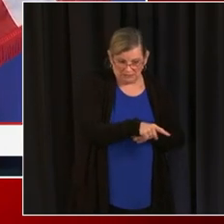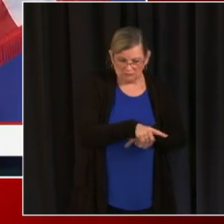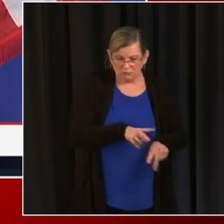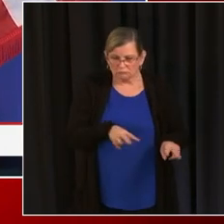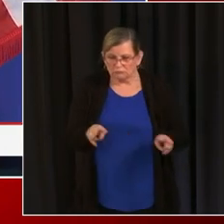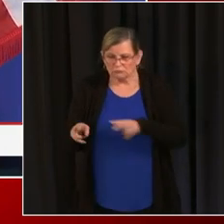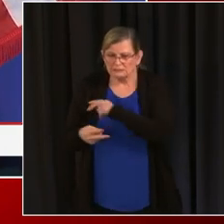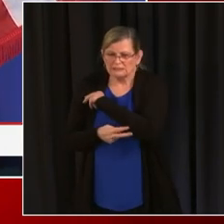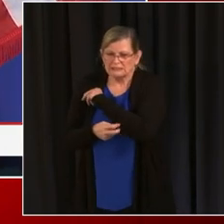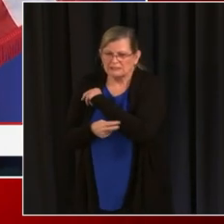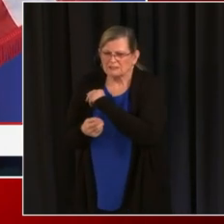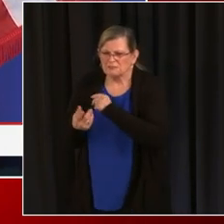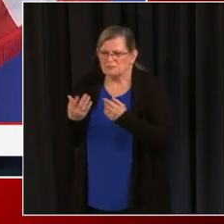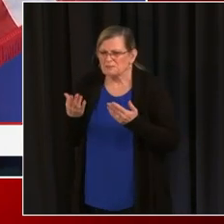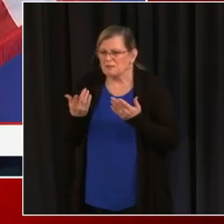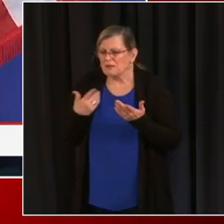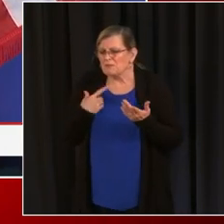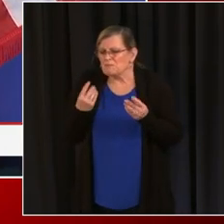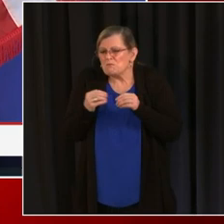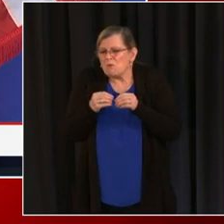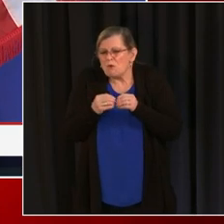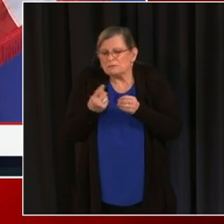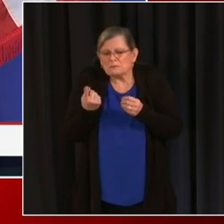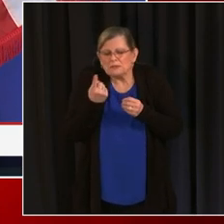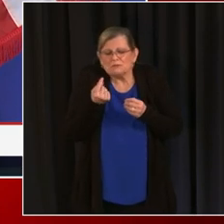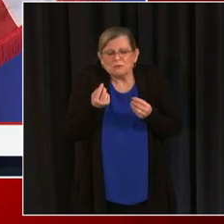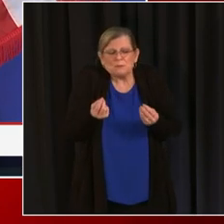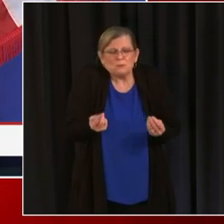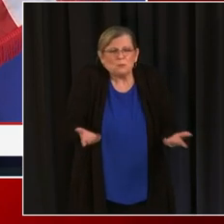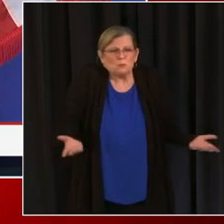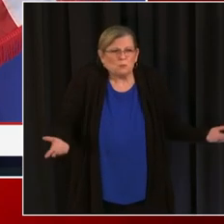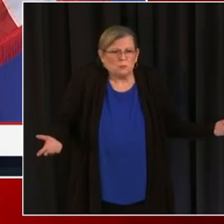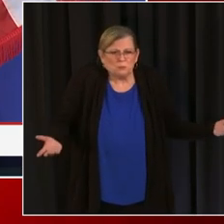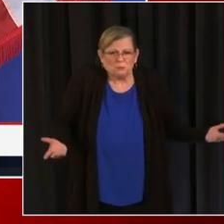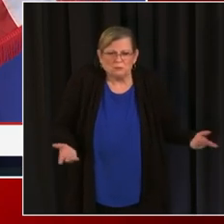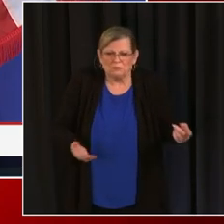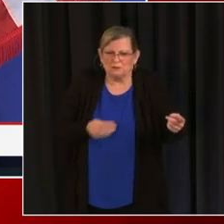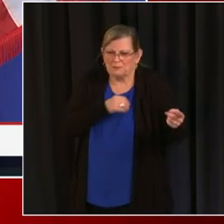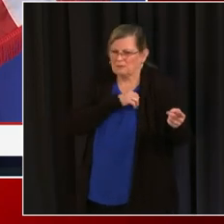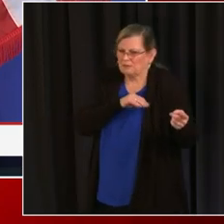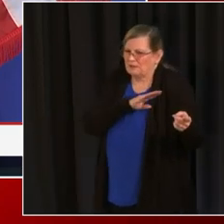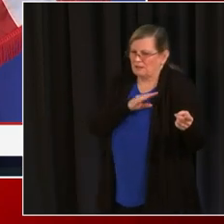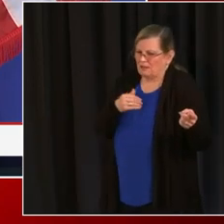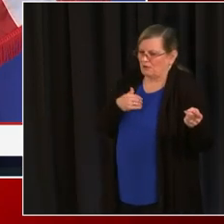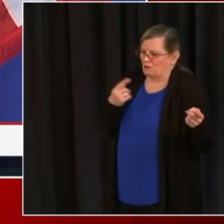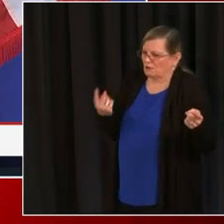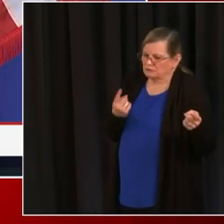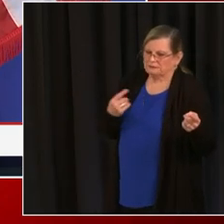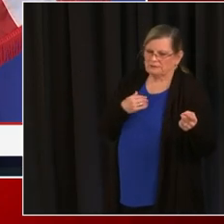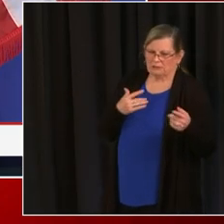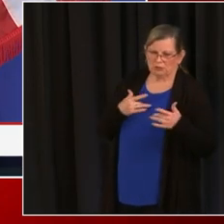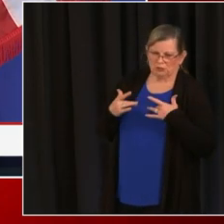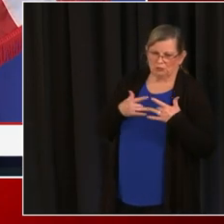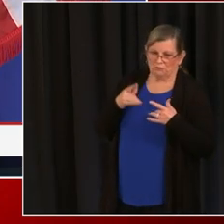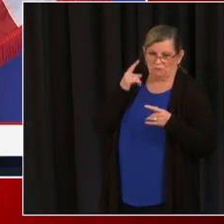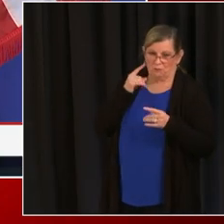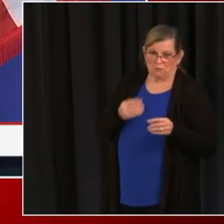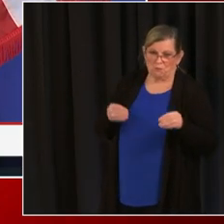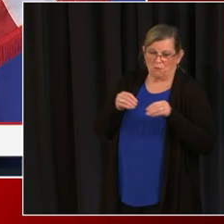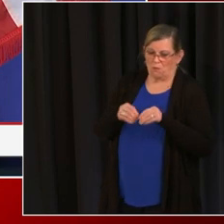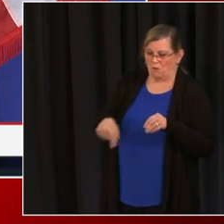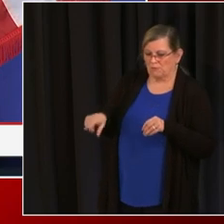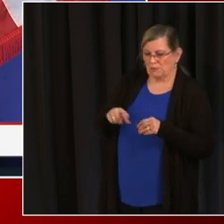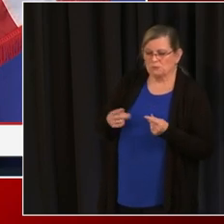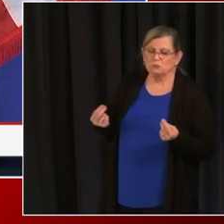Is any concern about maybe having more for them to do? Well, we've always had concern for having more for them